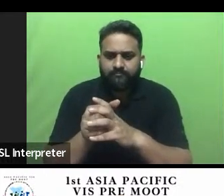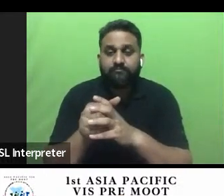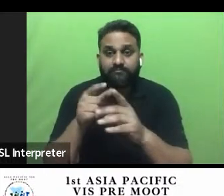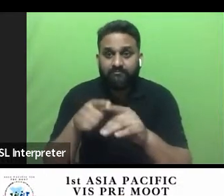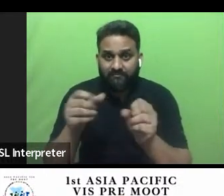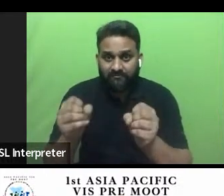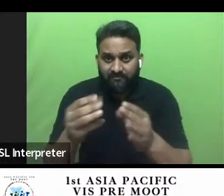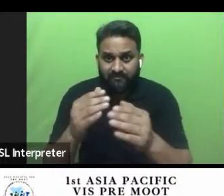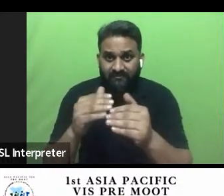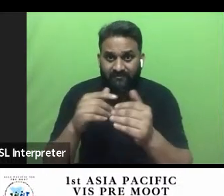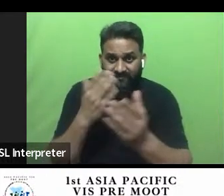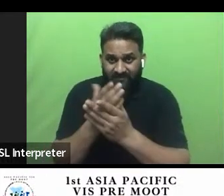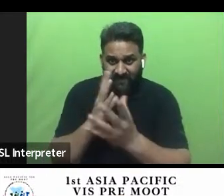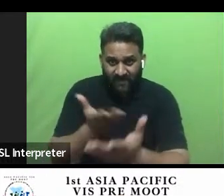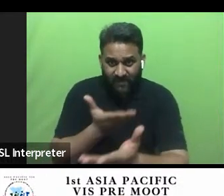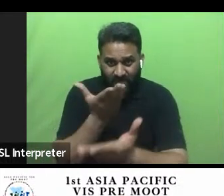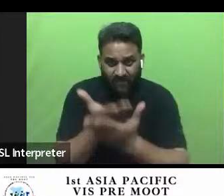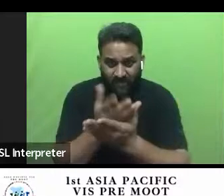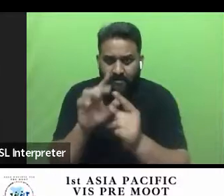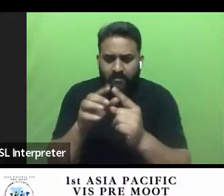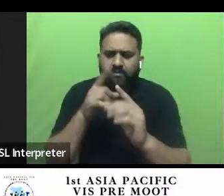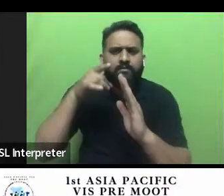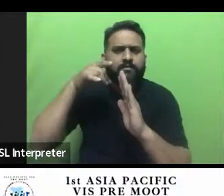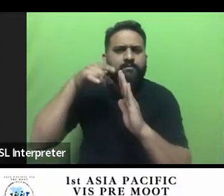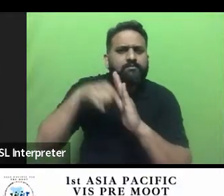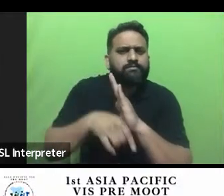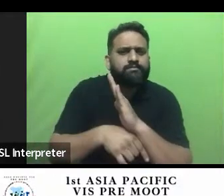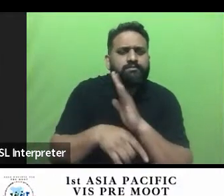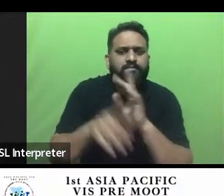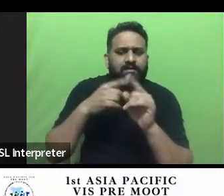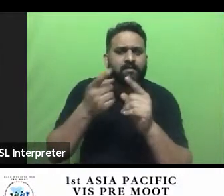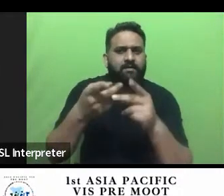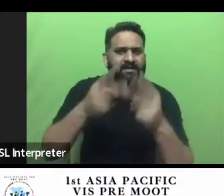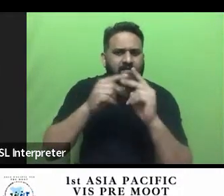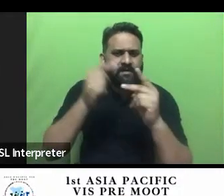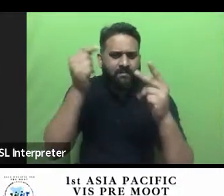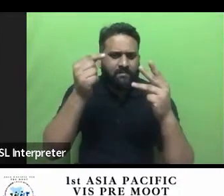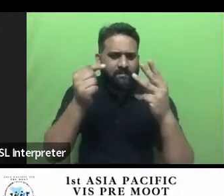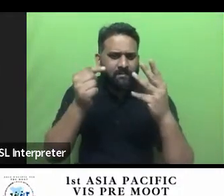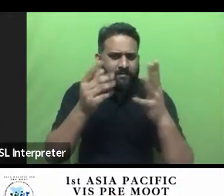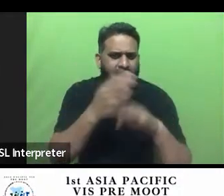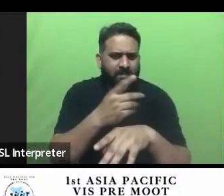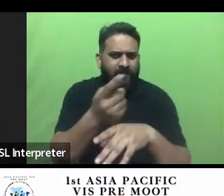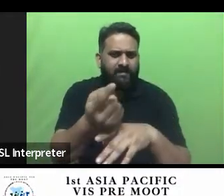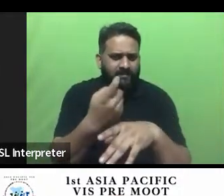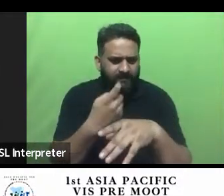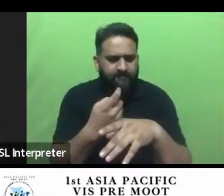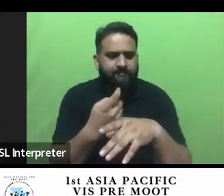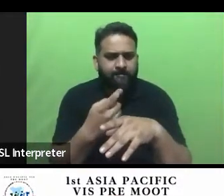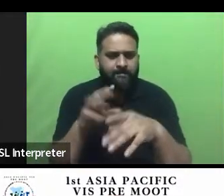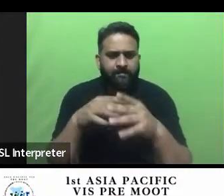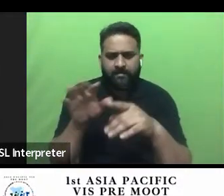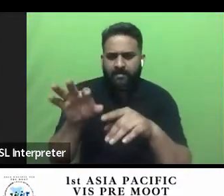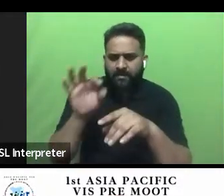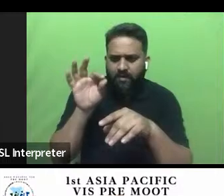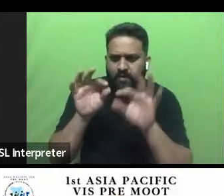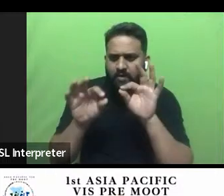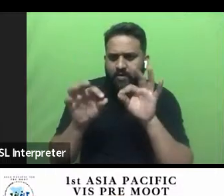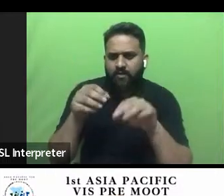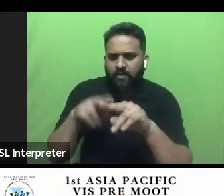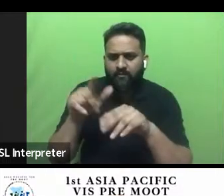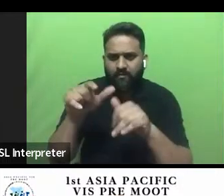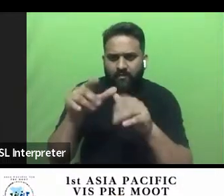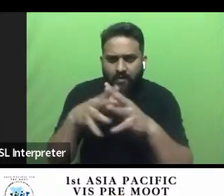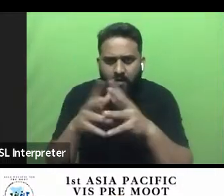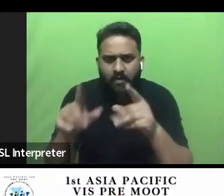to my submissions, I want to deal briefly with the respondent's point about the appropriate choice of law rules and tests